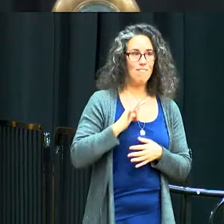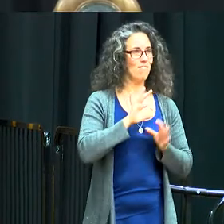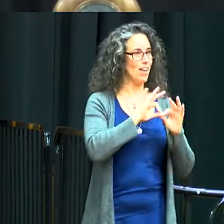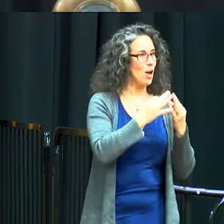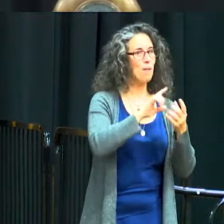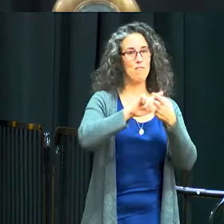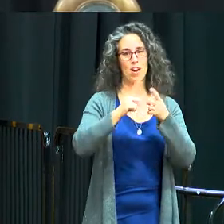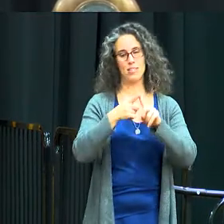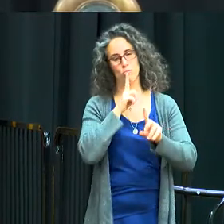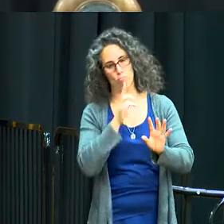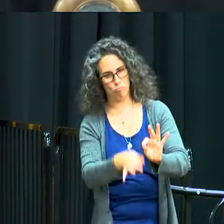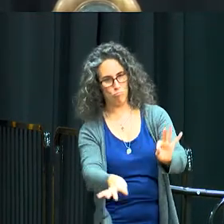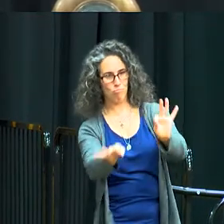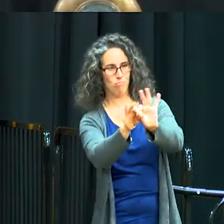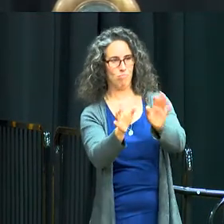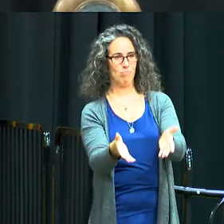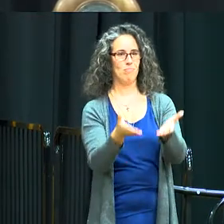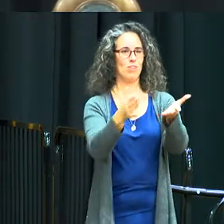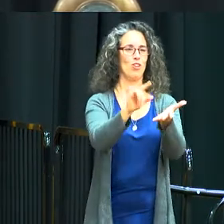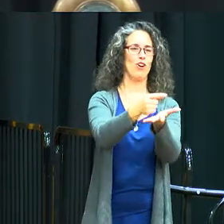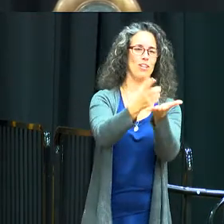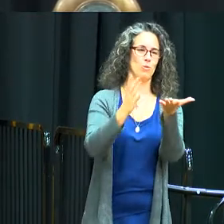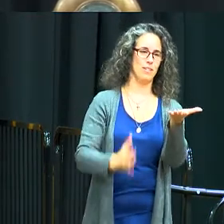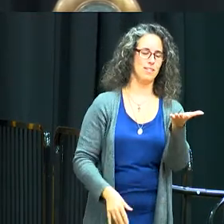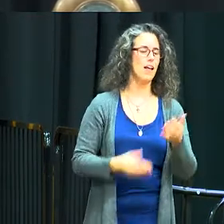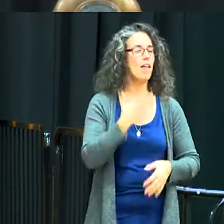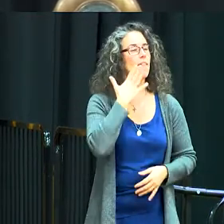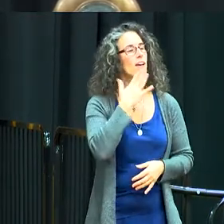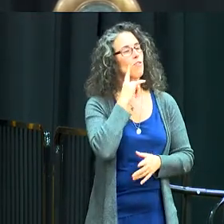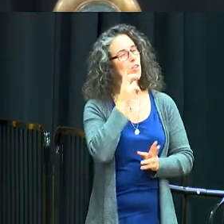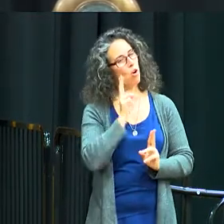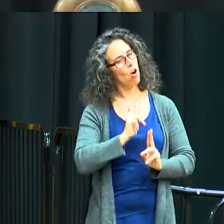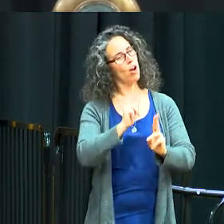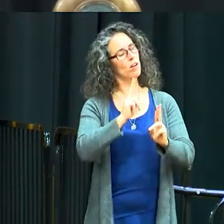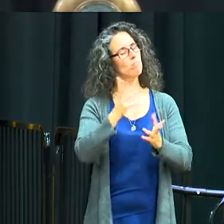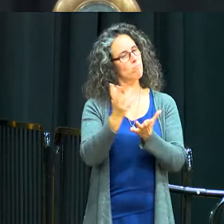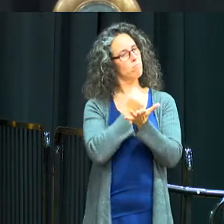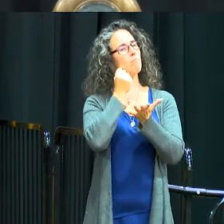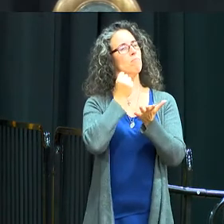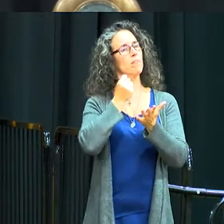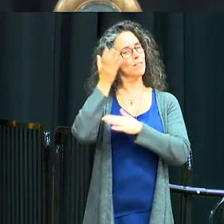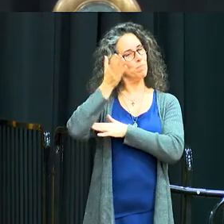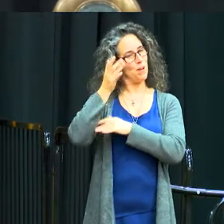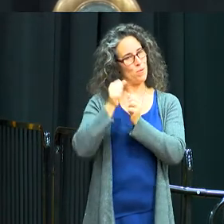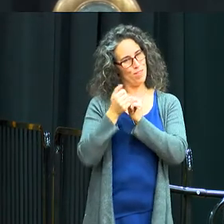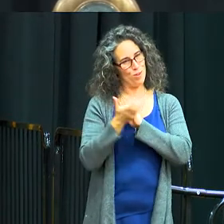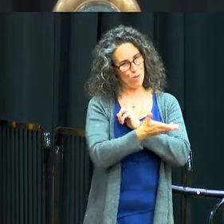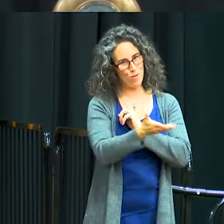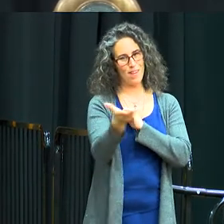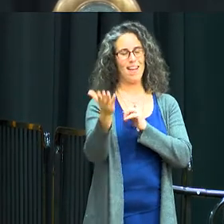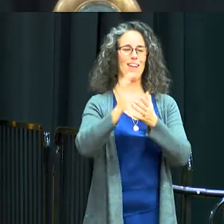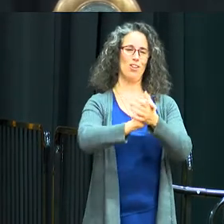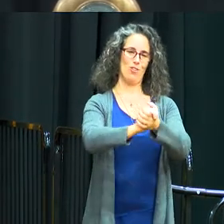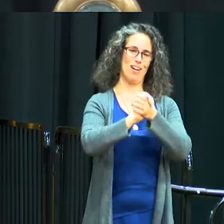importantly, the graduates. Thank you for the honor to speak to you today, and congratulations to the class